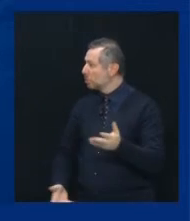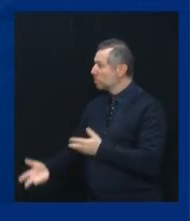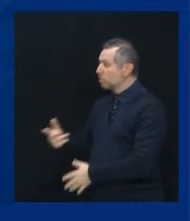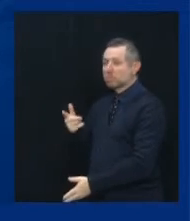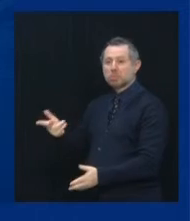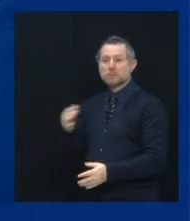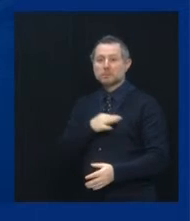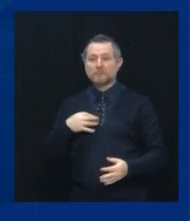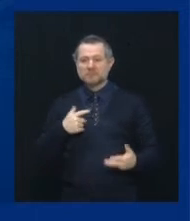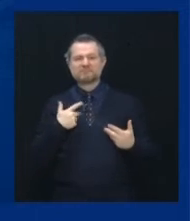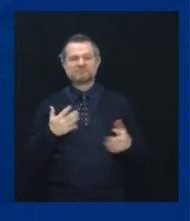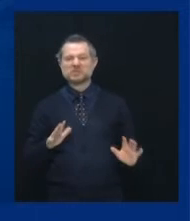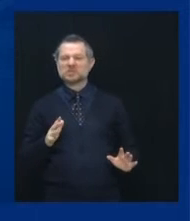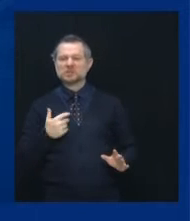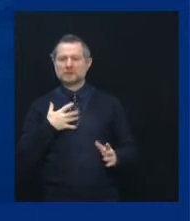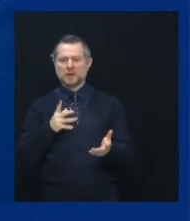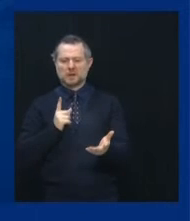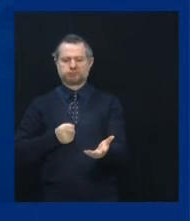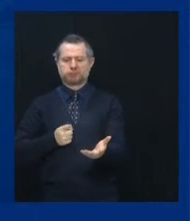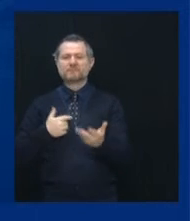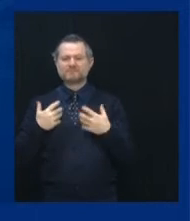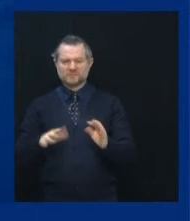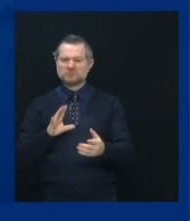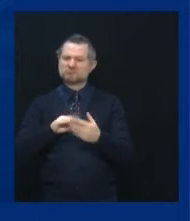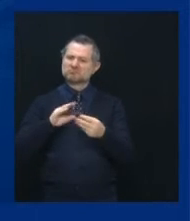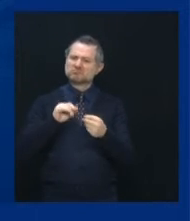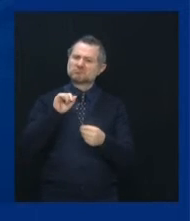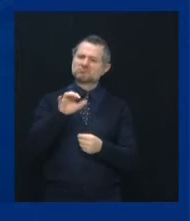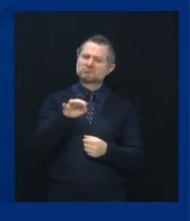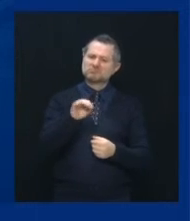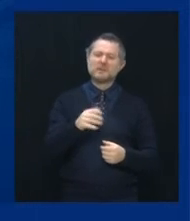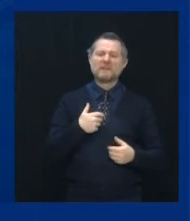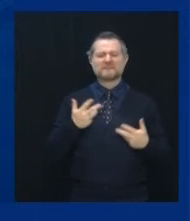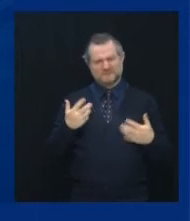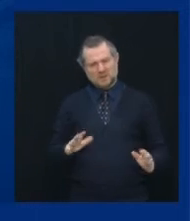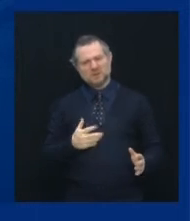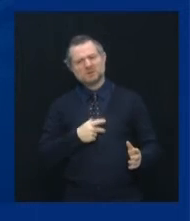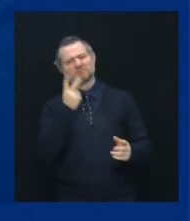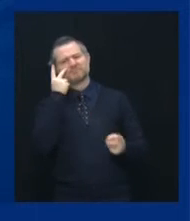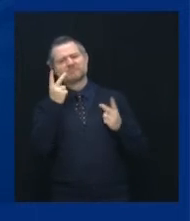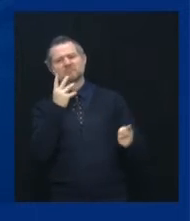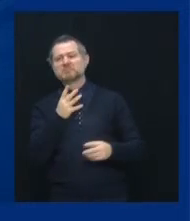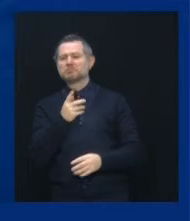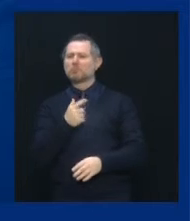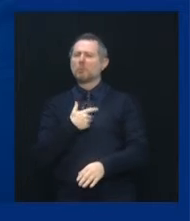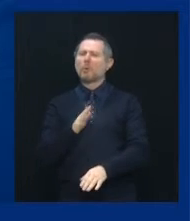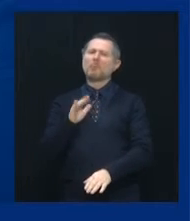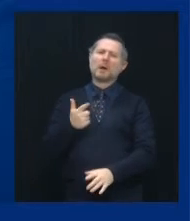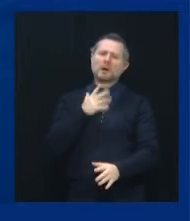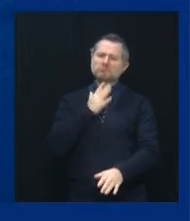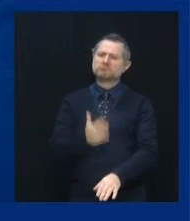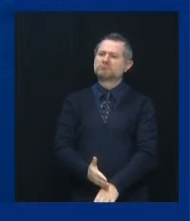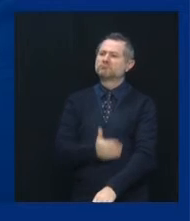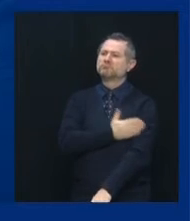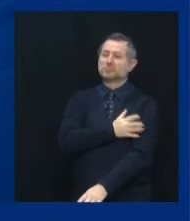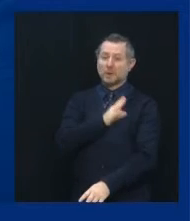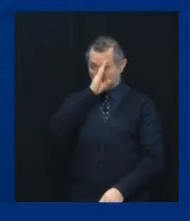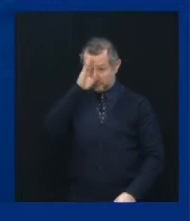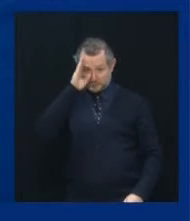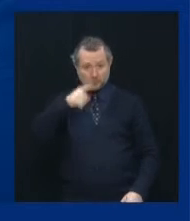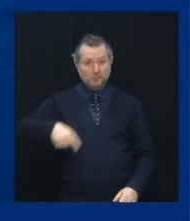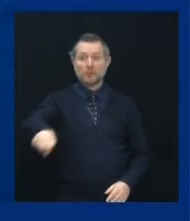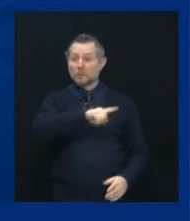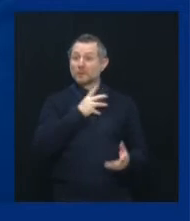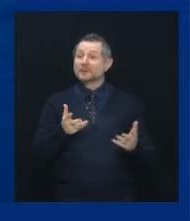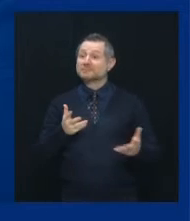a dramatic improvement in hospitalization, the hospitalization vaccination. Hospitals are